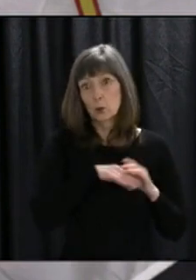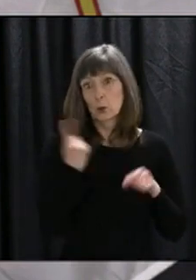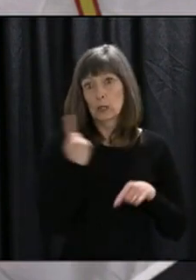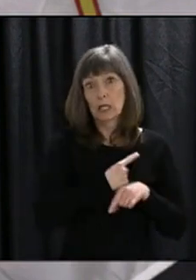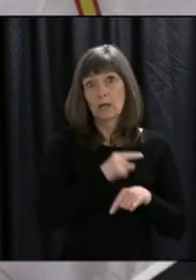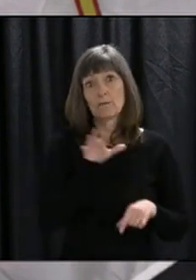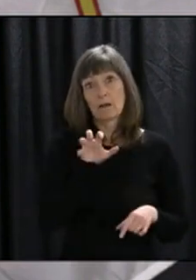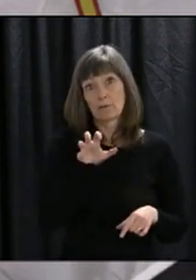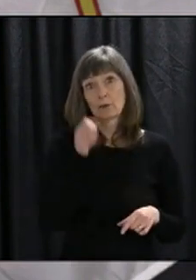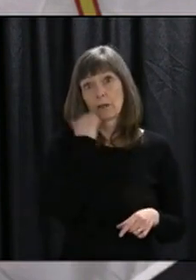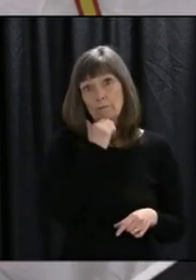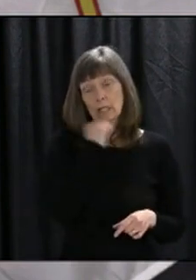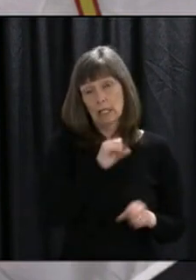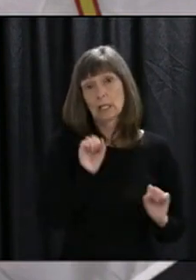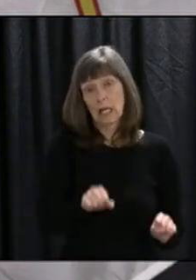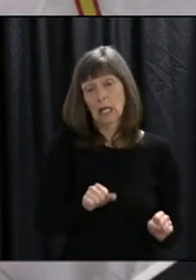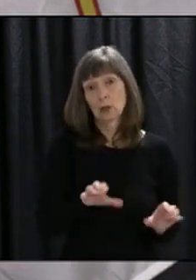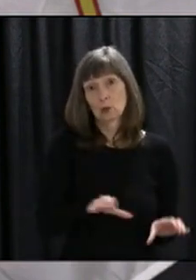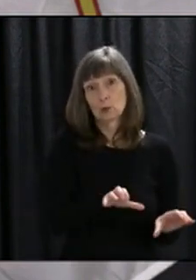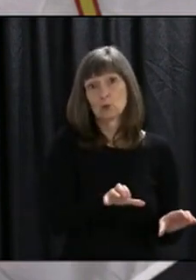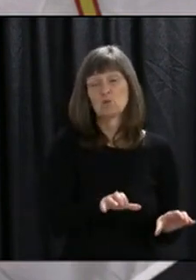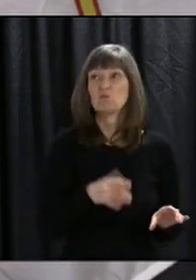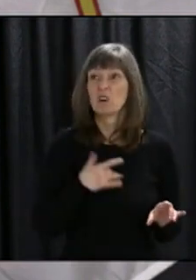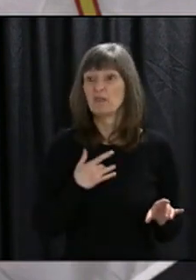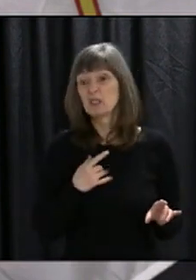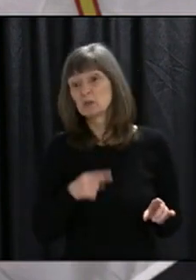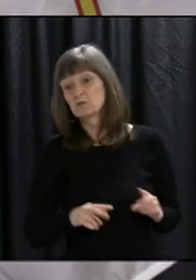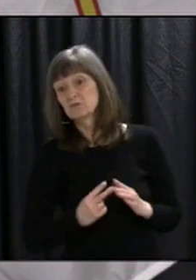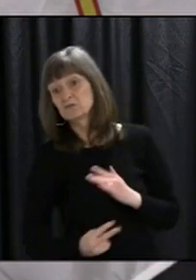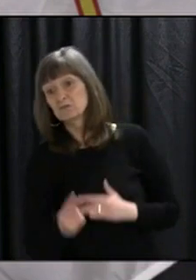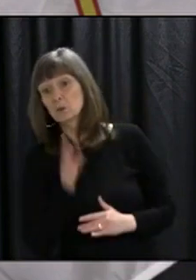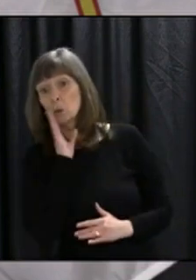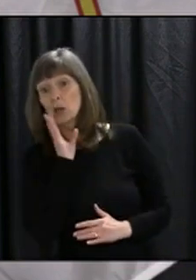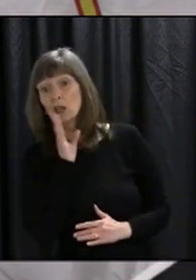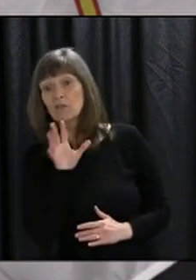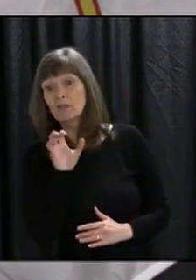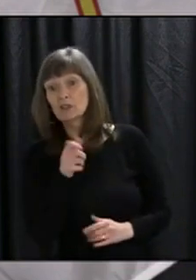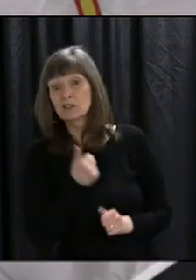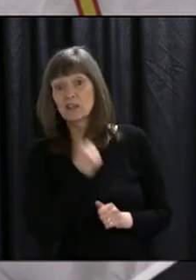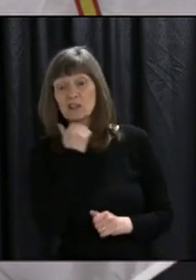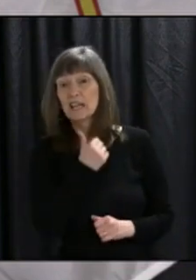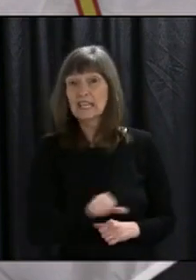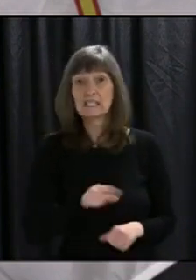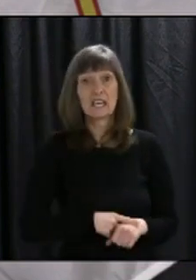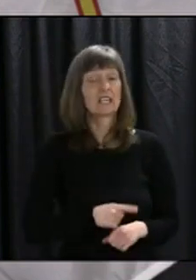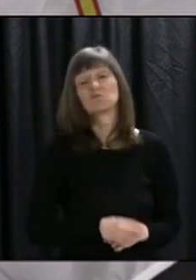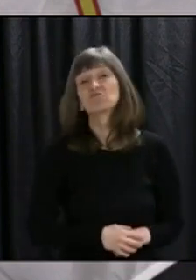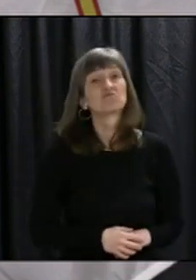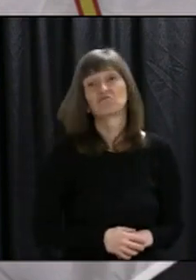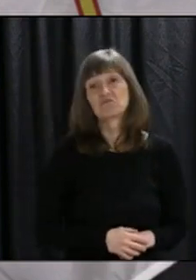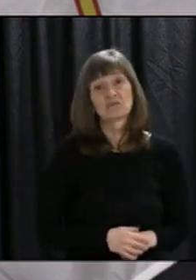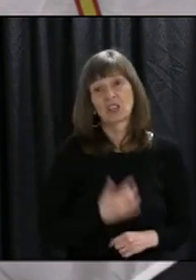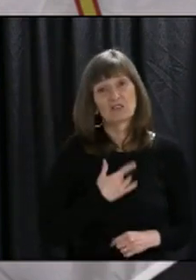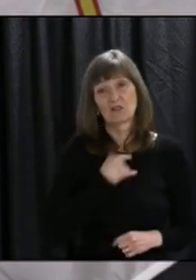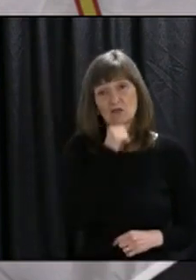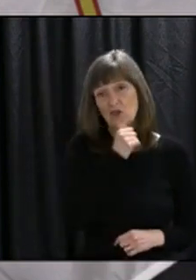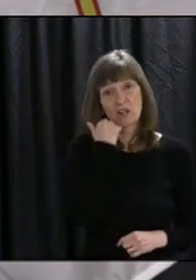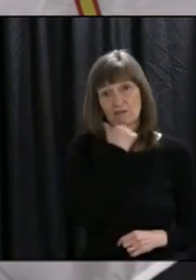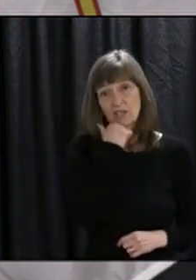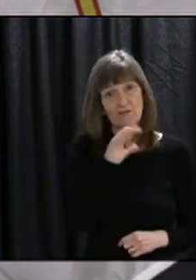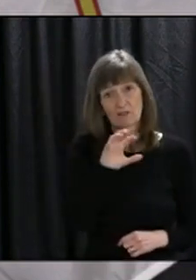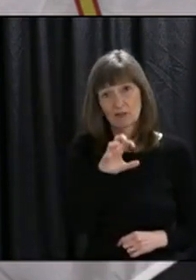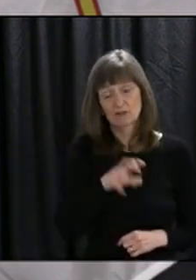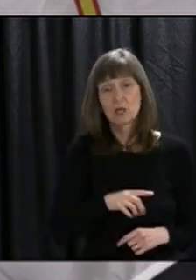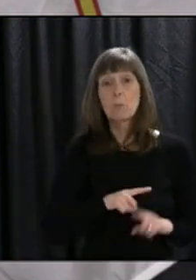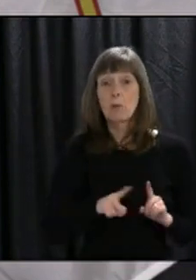day. We don't anticipate that we will see 500 tests a day, but I think we'll certainly see an